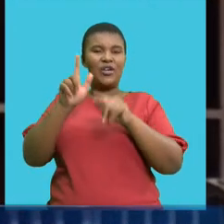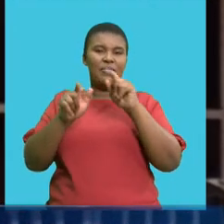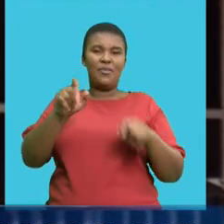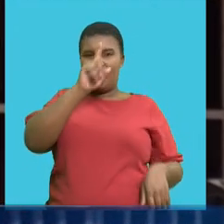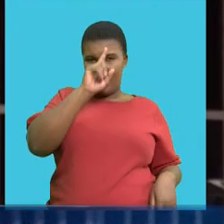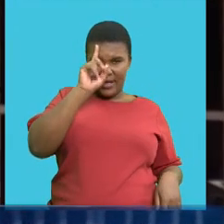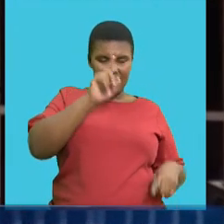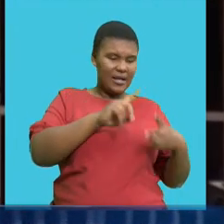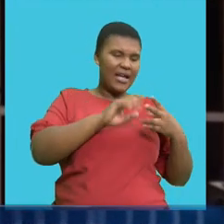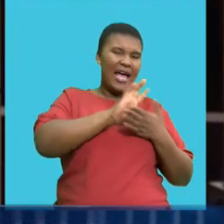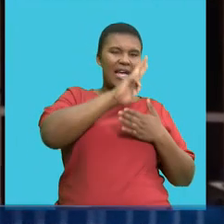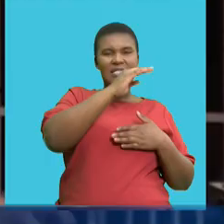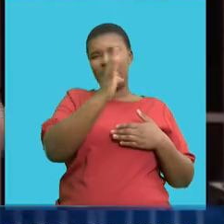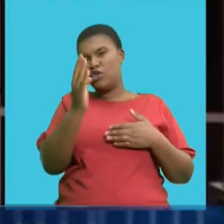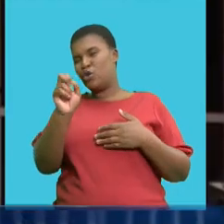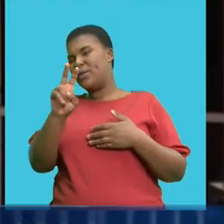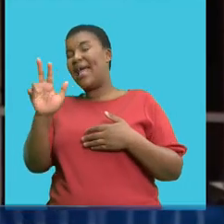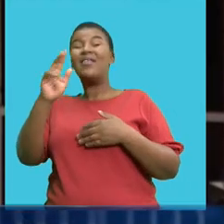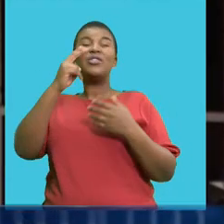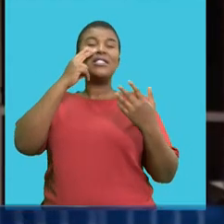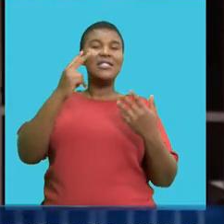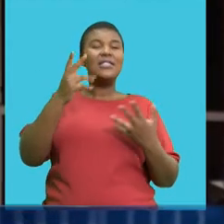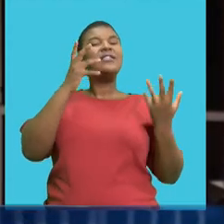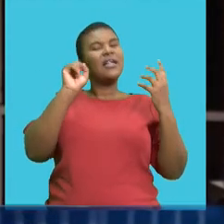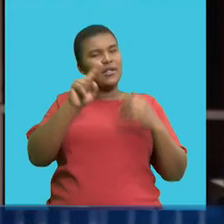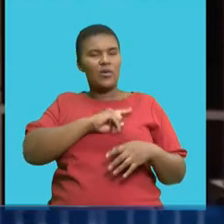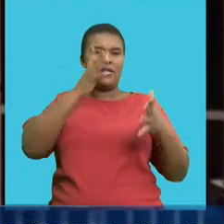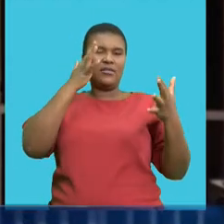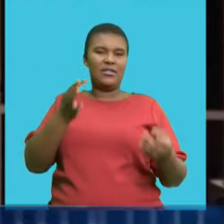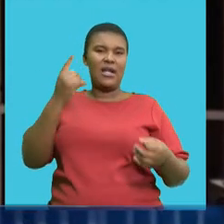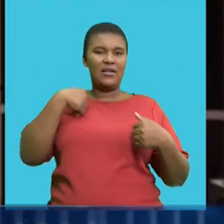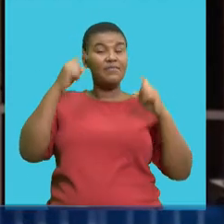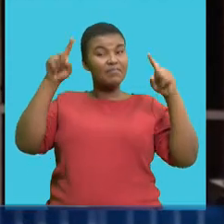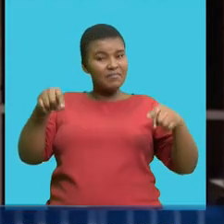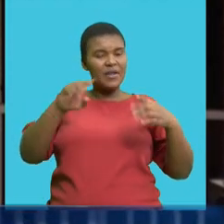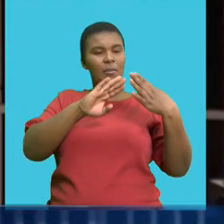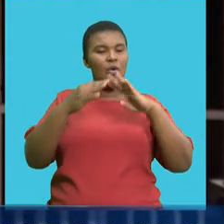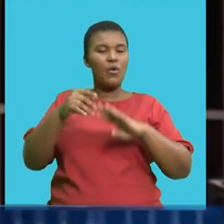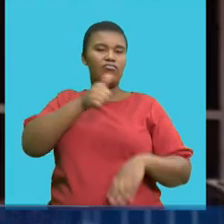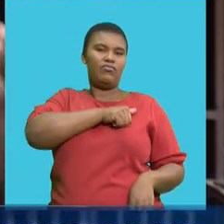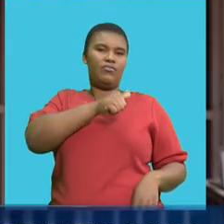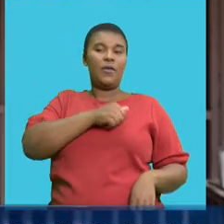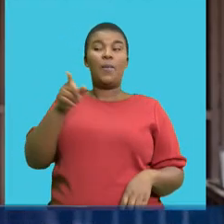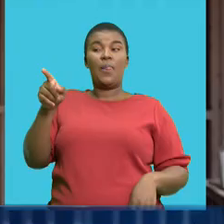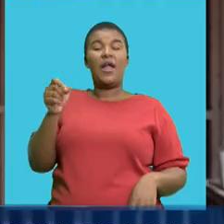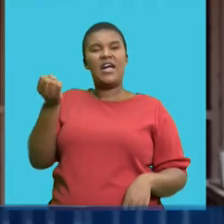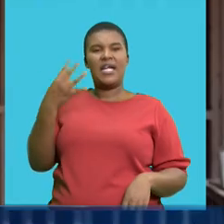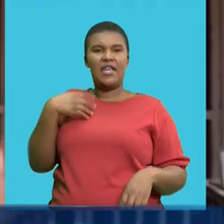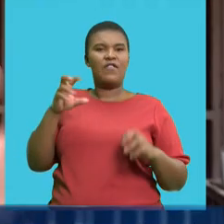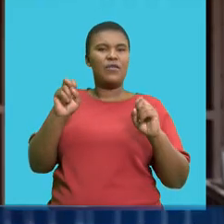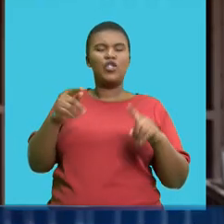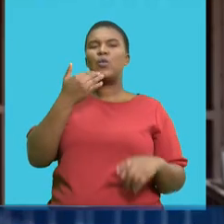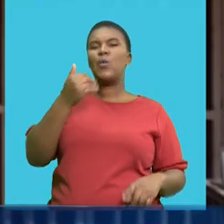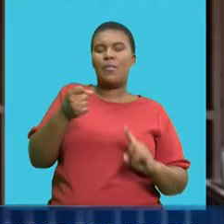to 28. And that's why we decided let's go into the community. Thank goodness Councillor Lifa was able to give us this opportunity